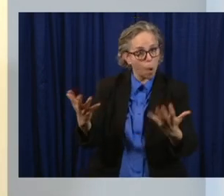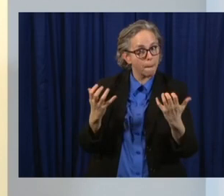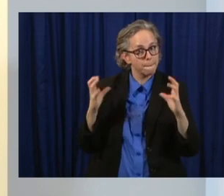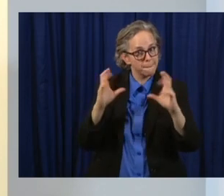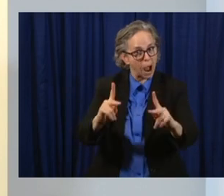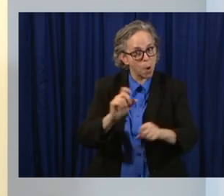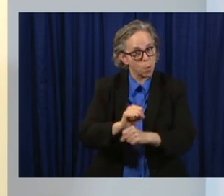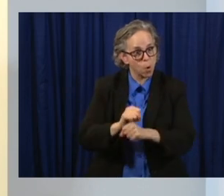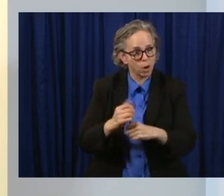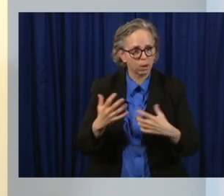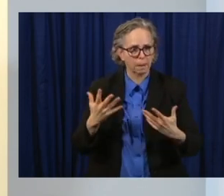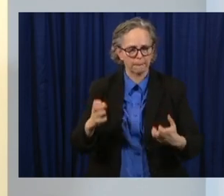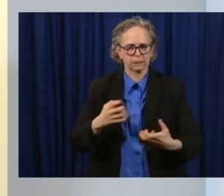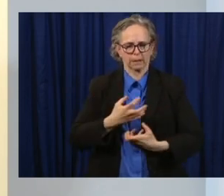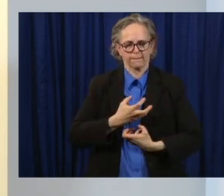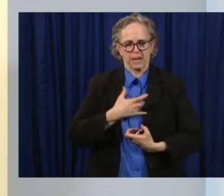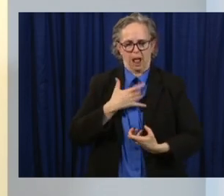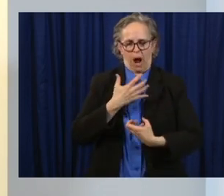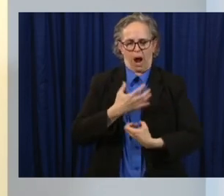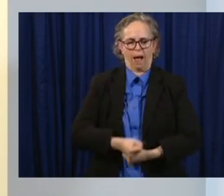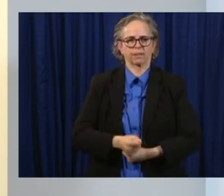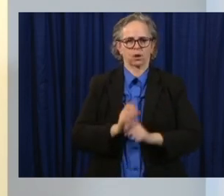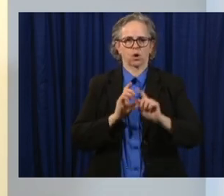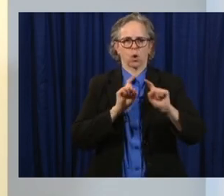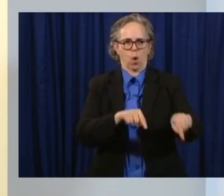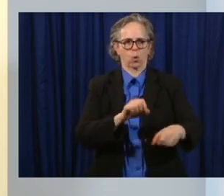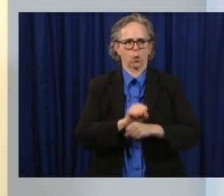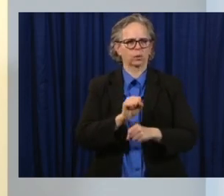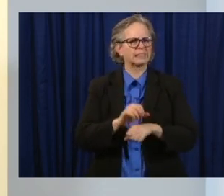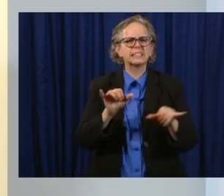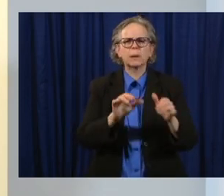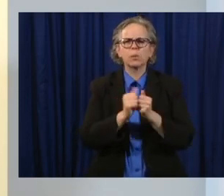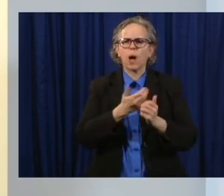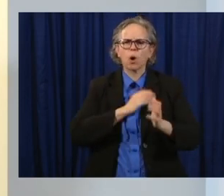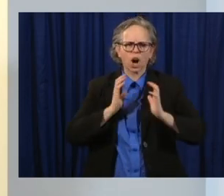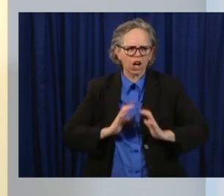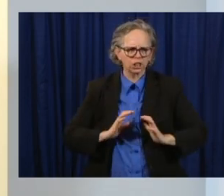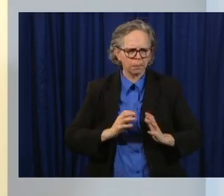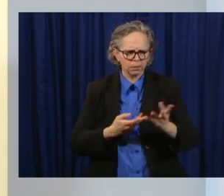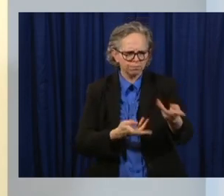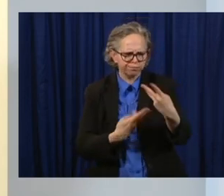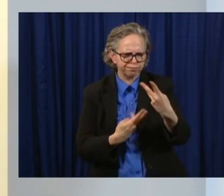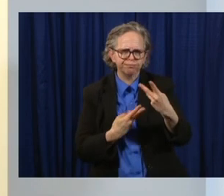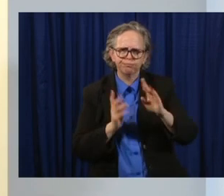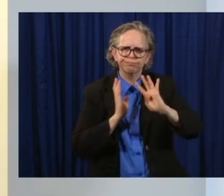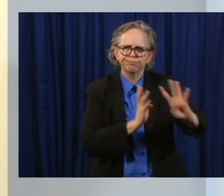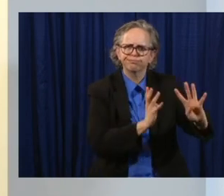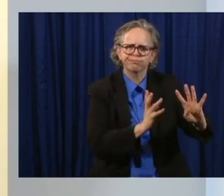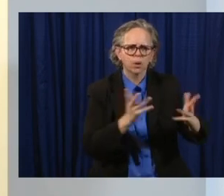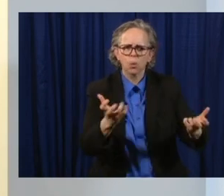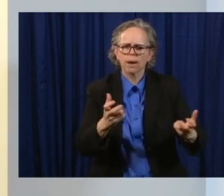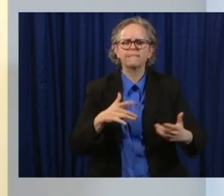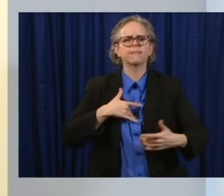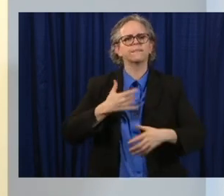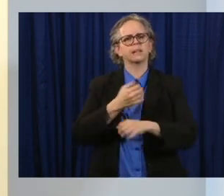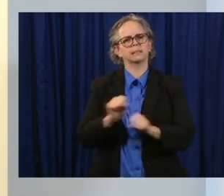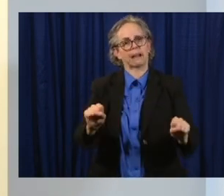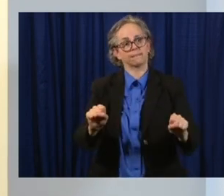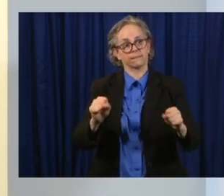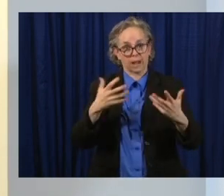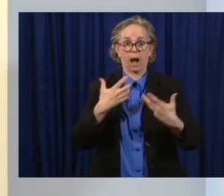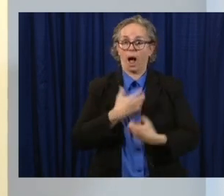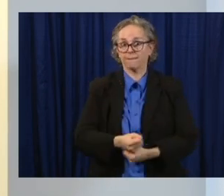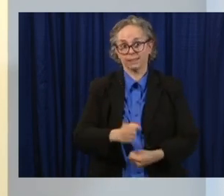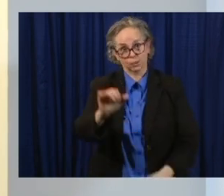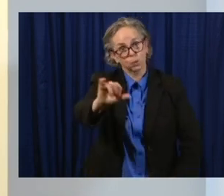that if you want customers to come back, that You need to build that confidence, and that's